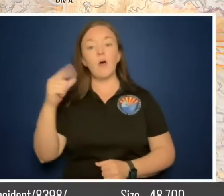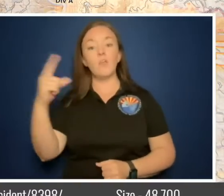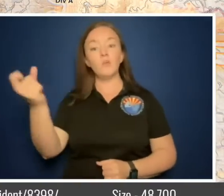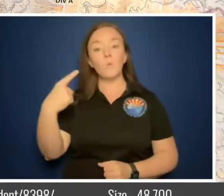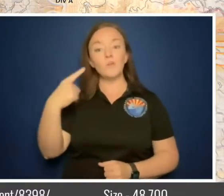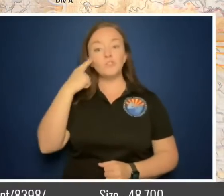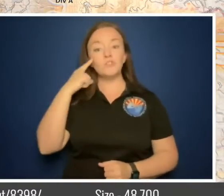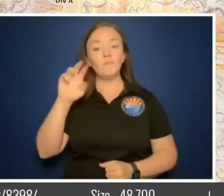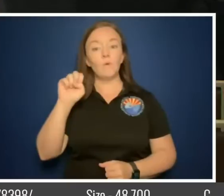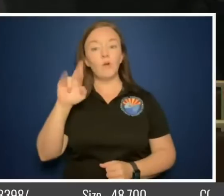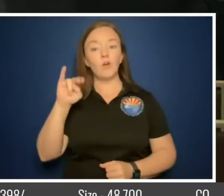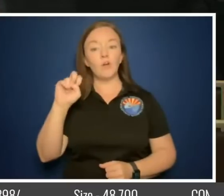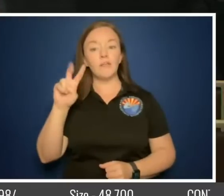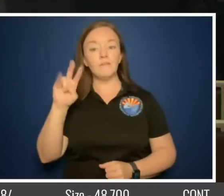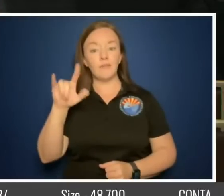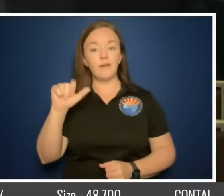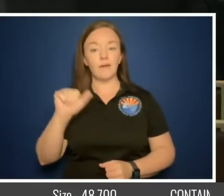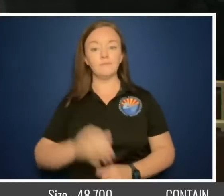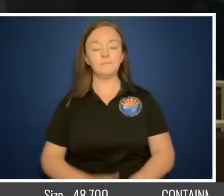our Operations Section Chief.